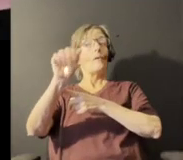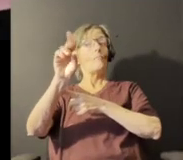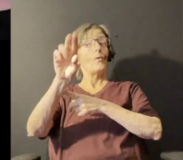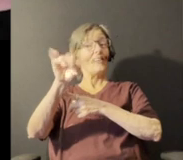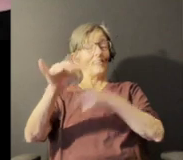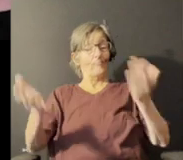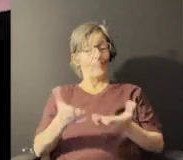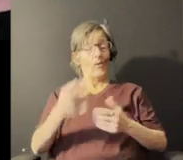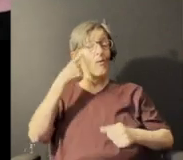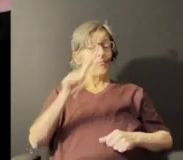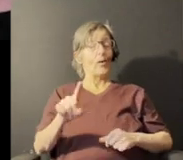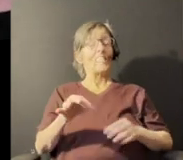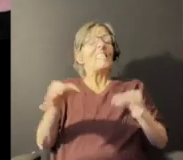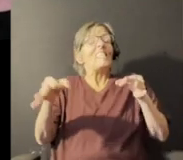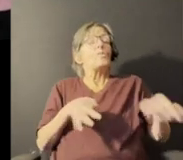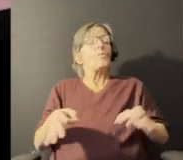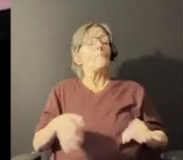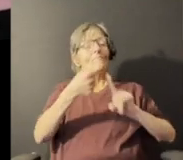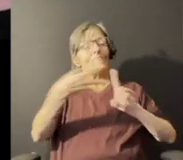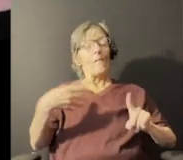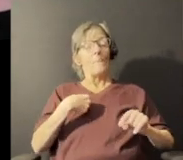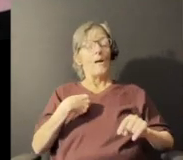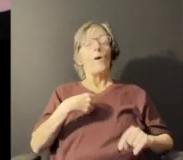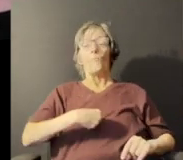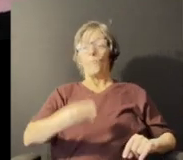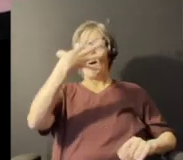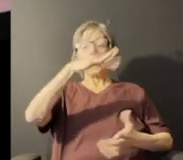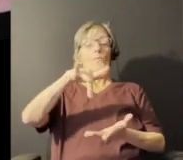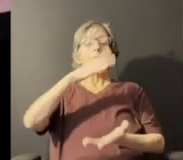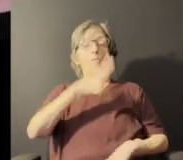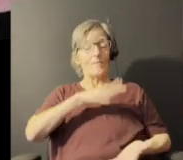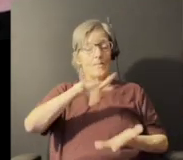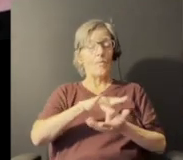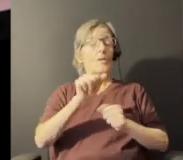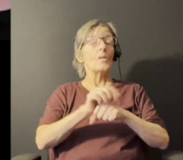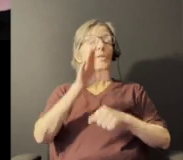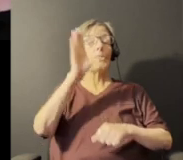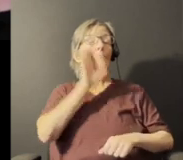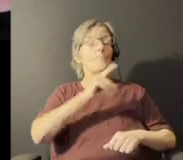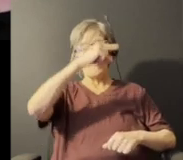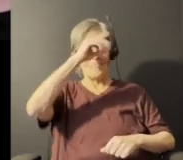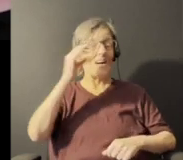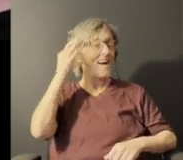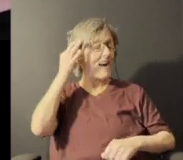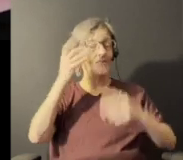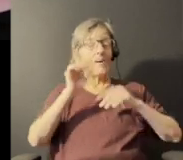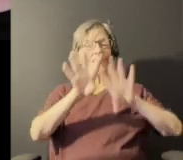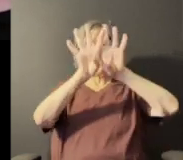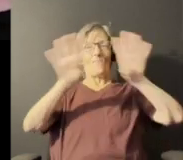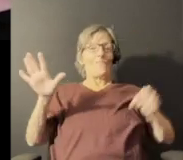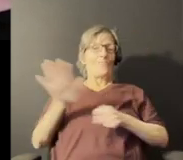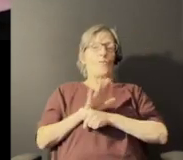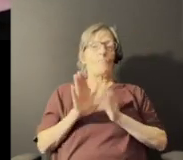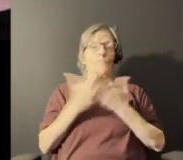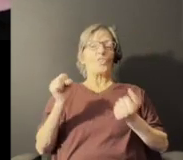I'm Laura Brody. For description purposes, I am a Caucasian middle-aged woman with dark brown hair in front of a very full